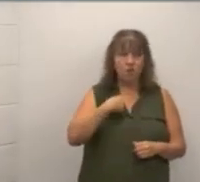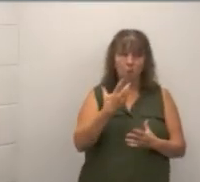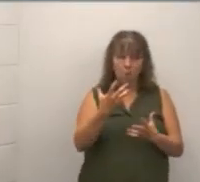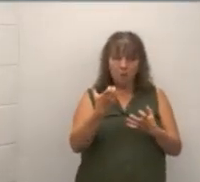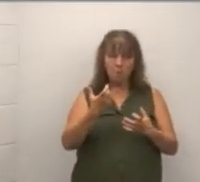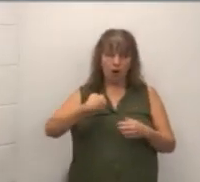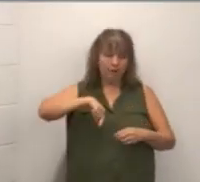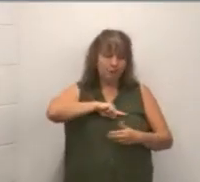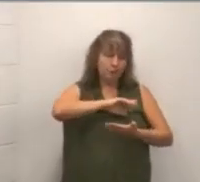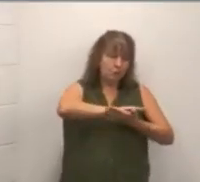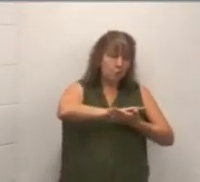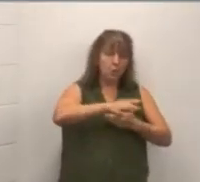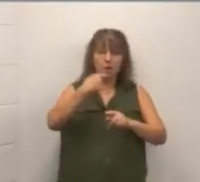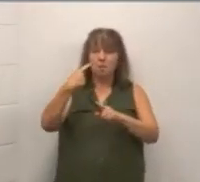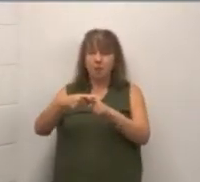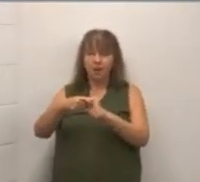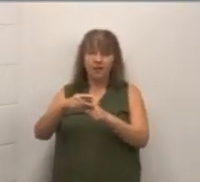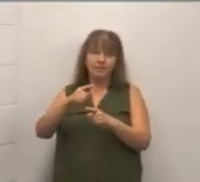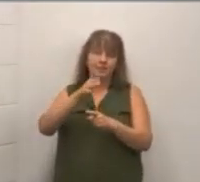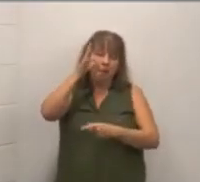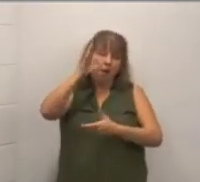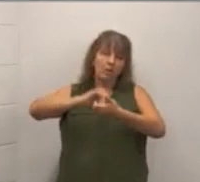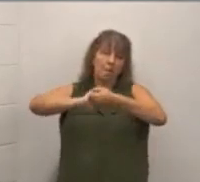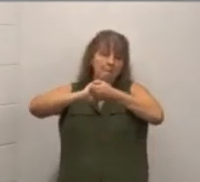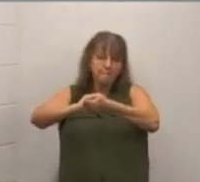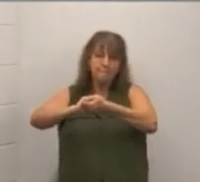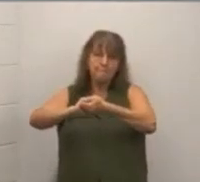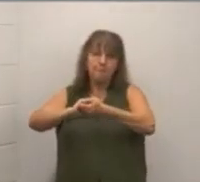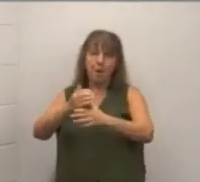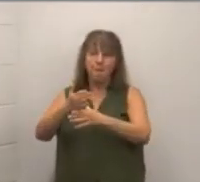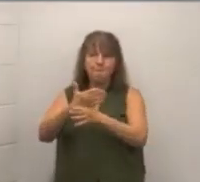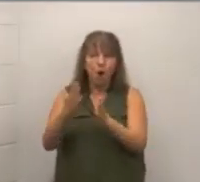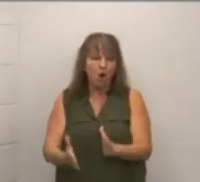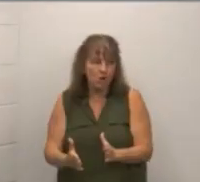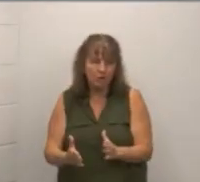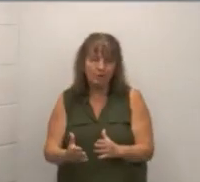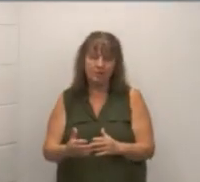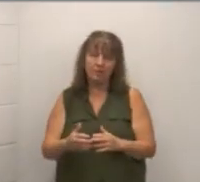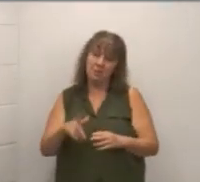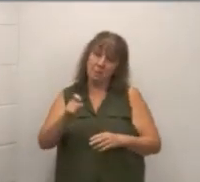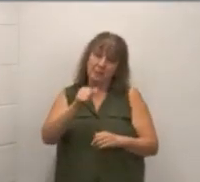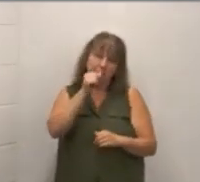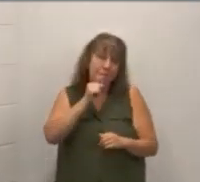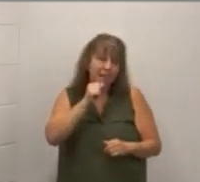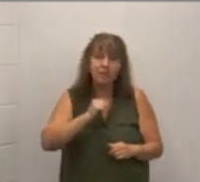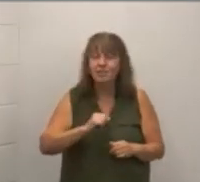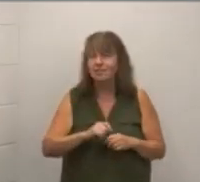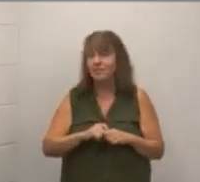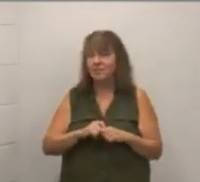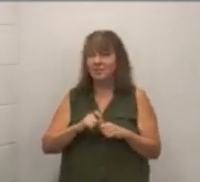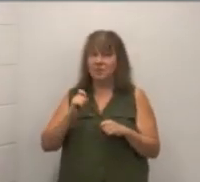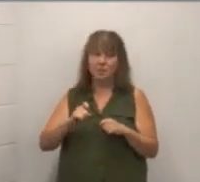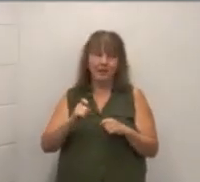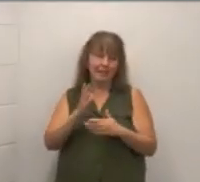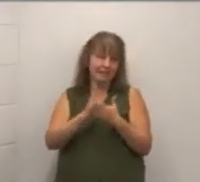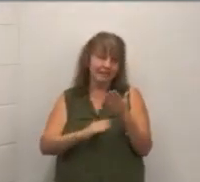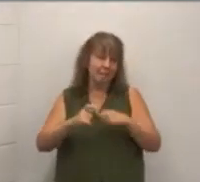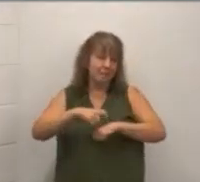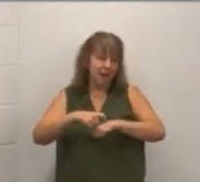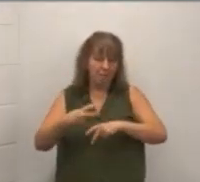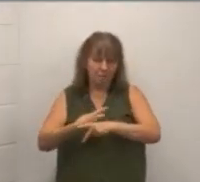be patient, and to work with one another. I also mentioned that the year is going to be